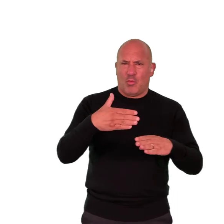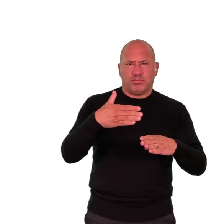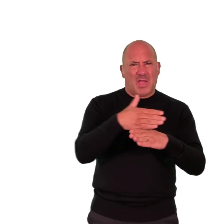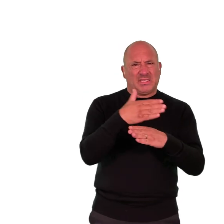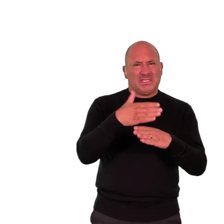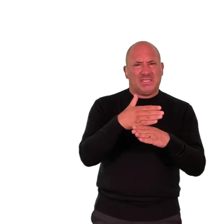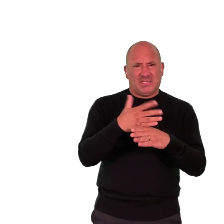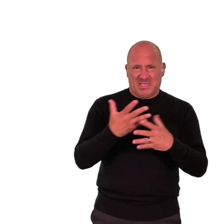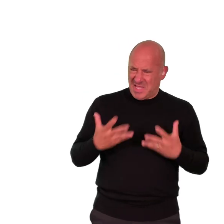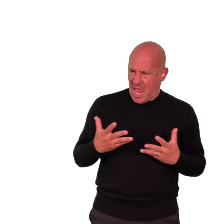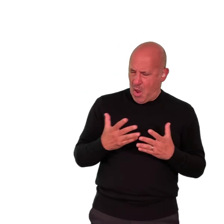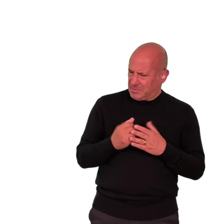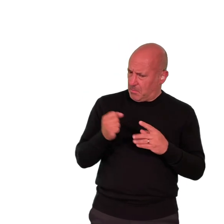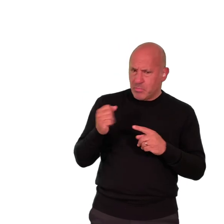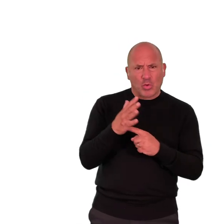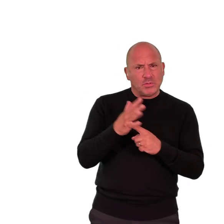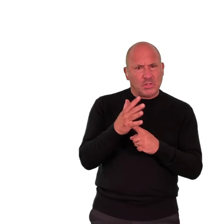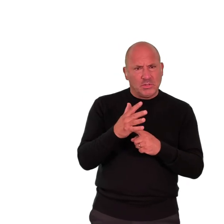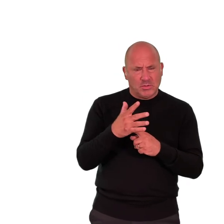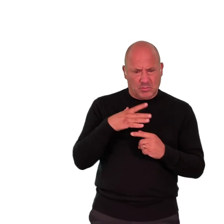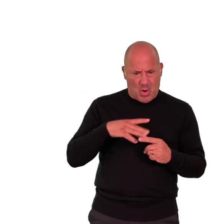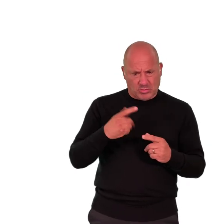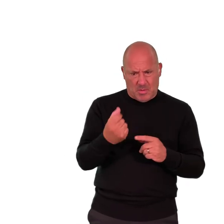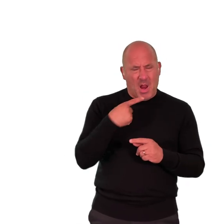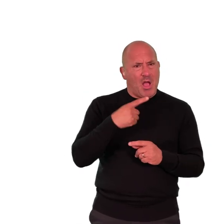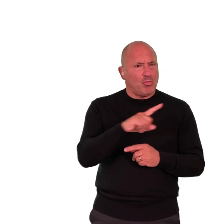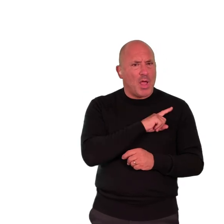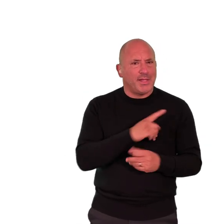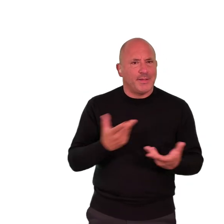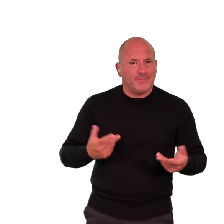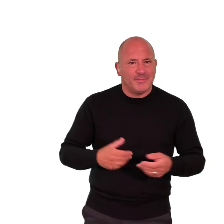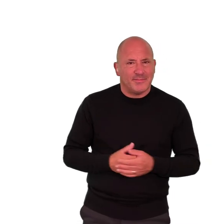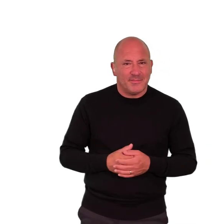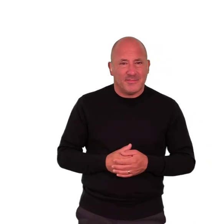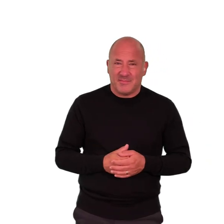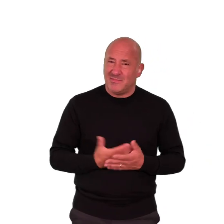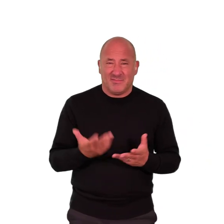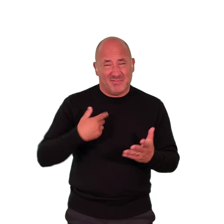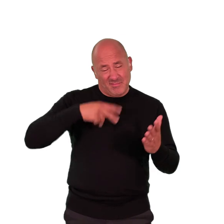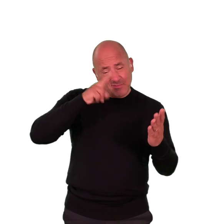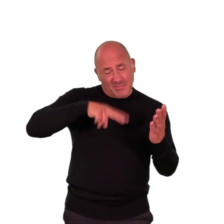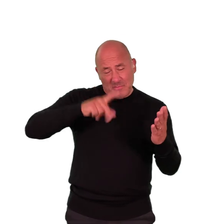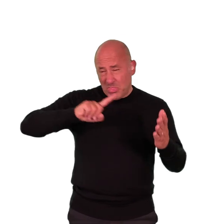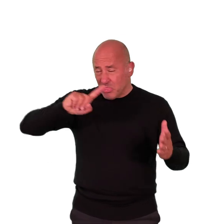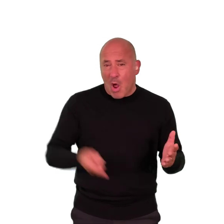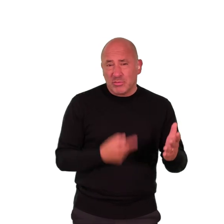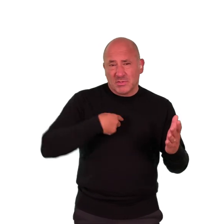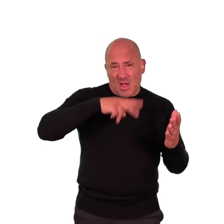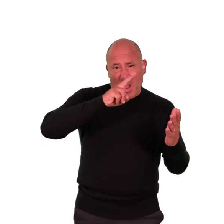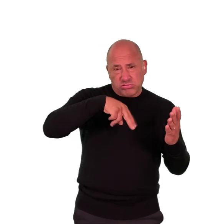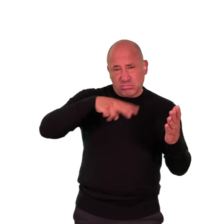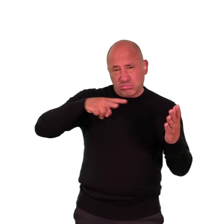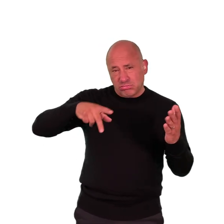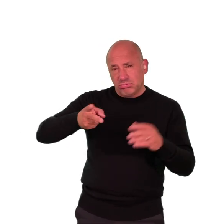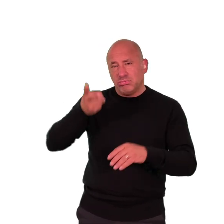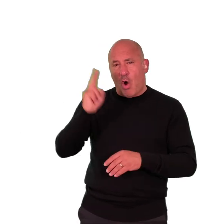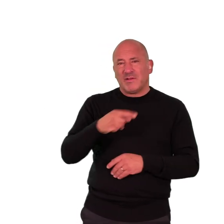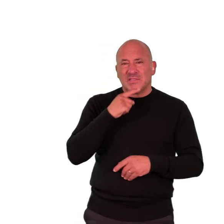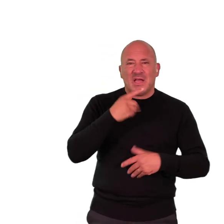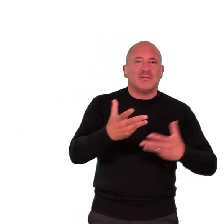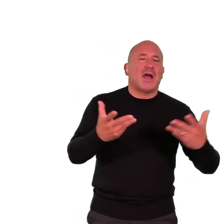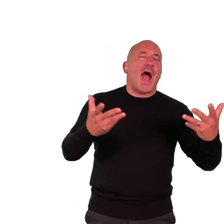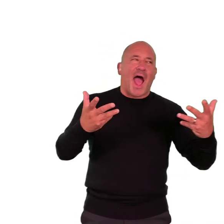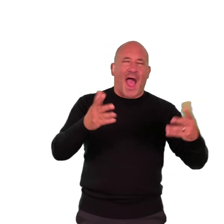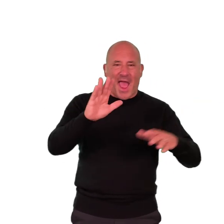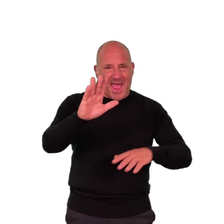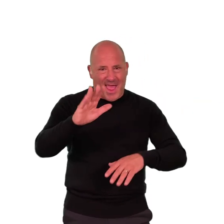important for your practice at this point? We read thousands of DYCP applications, and we often see people answering